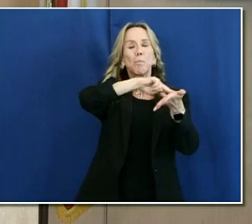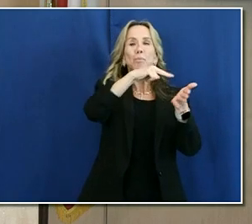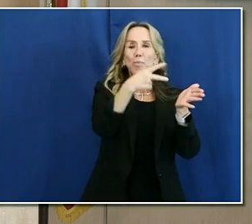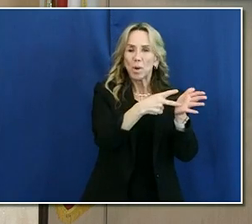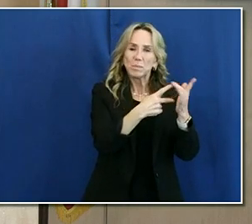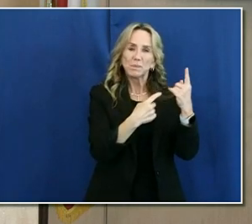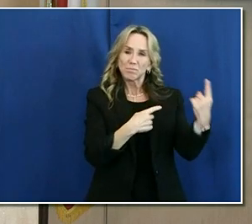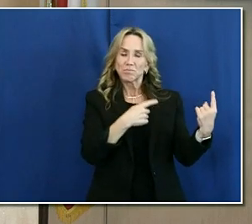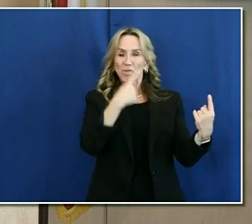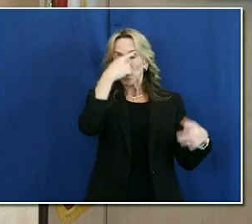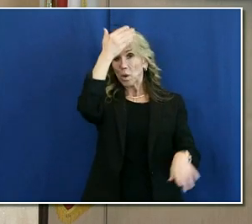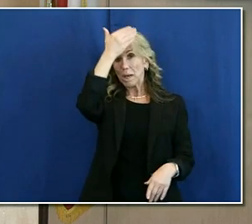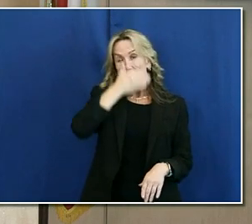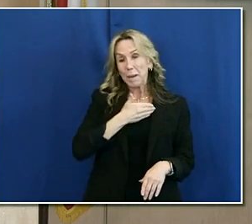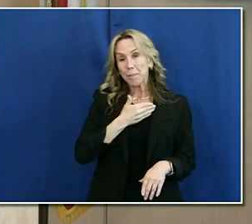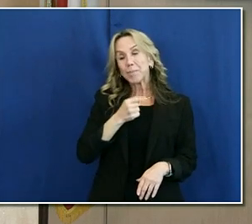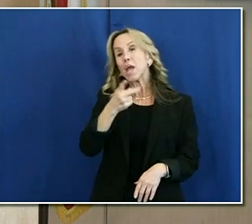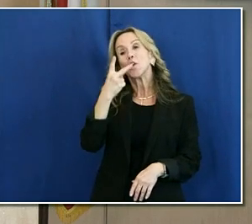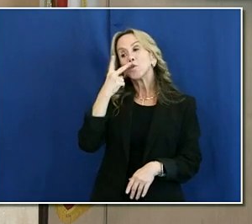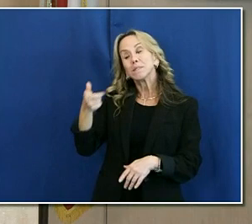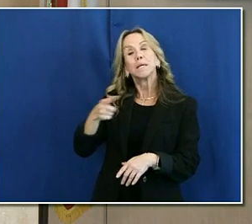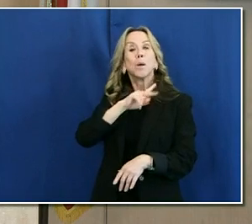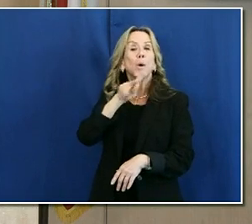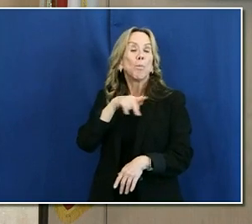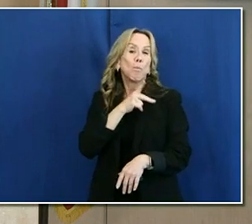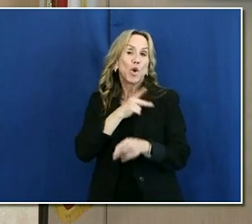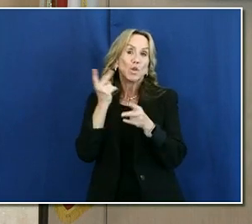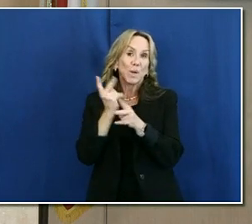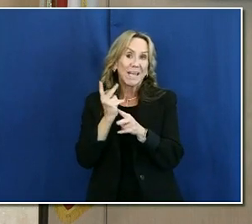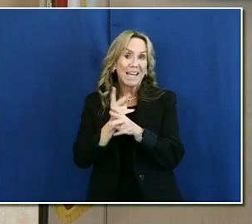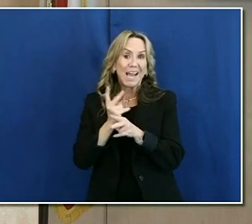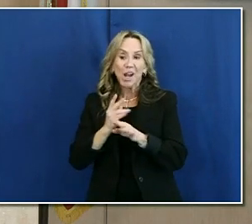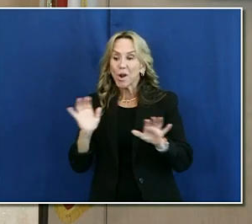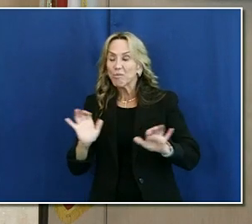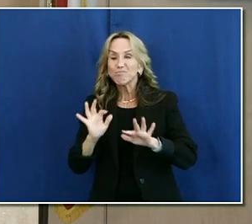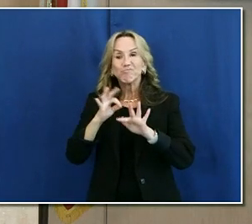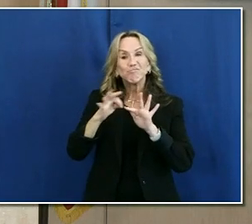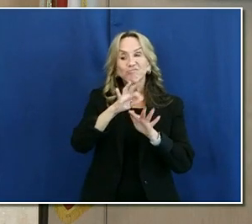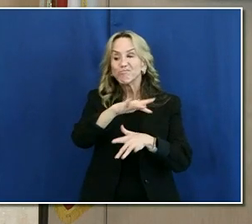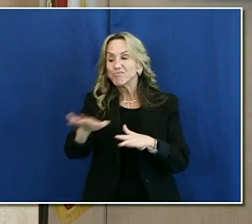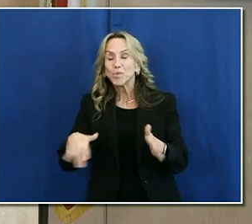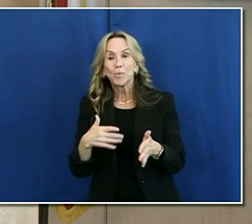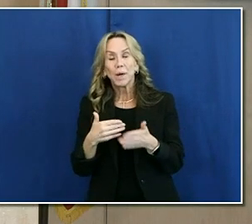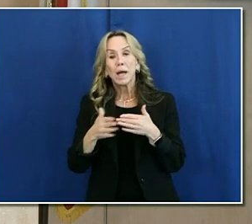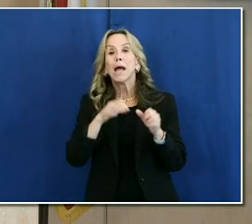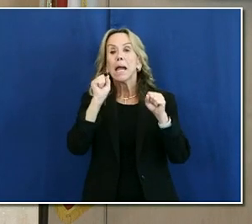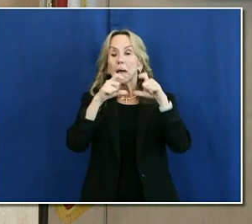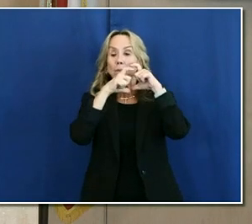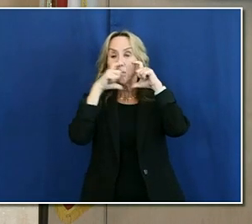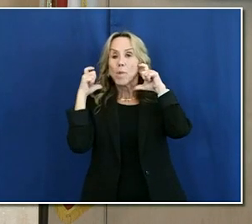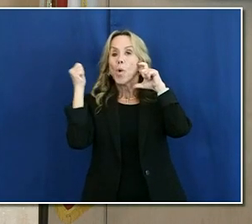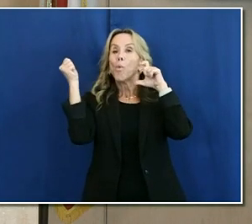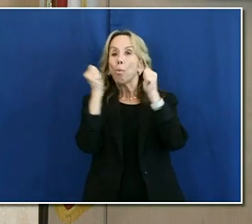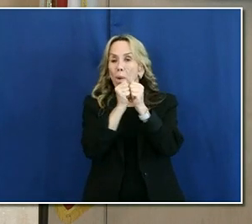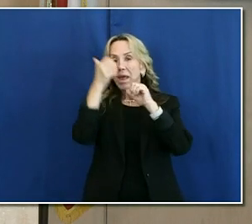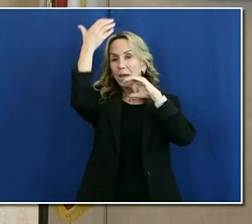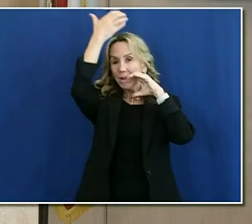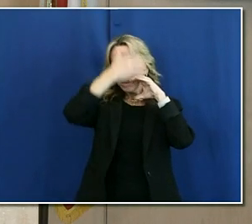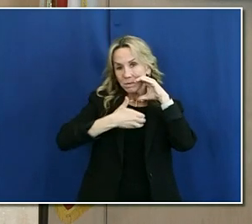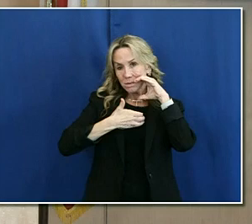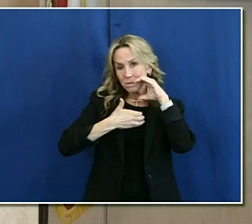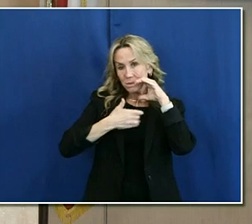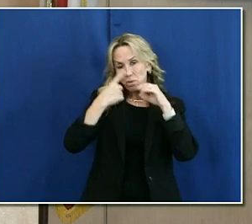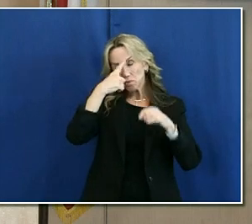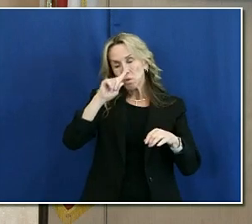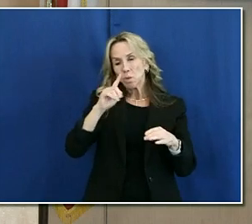will see when we do personal care activities or services, a face shield can be combined with the face covering to add additional protection